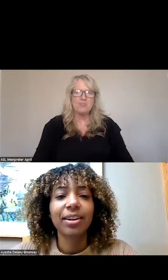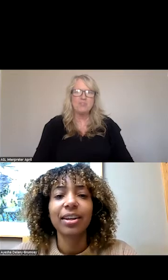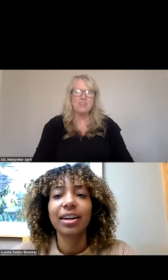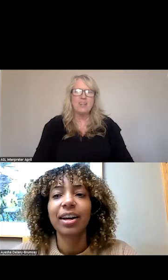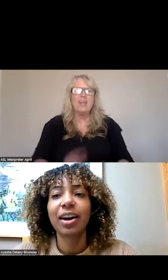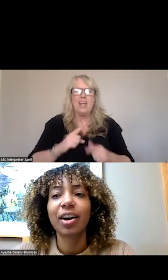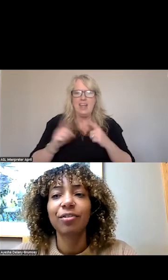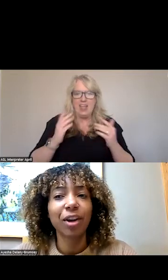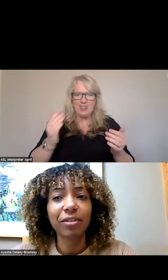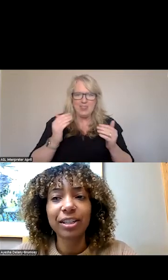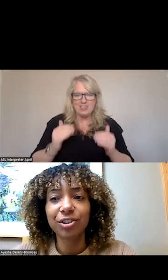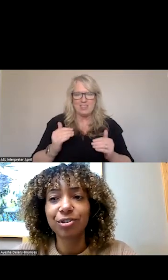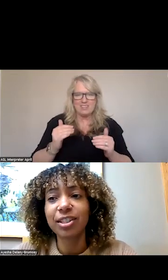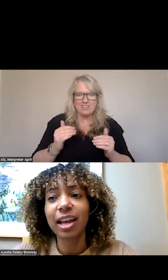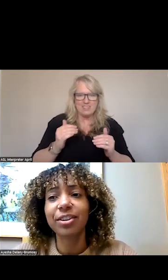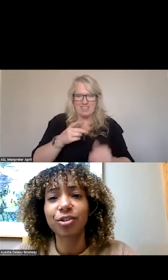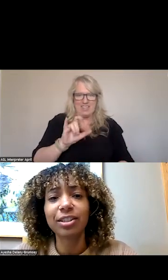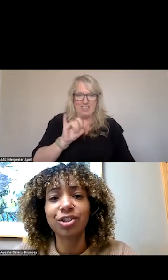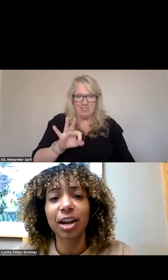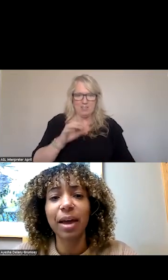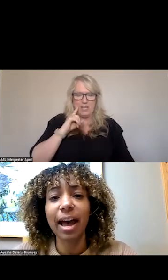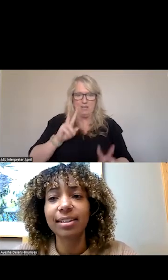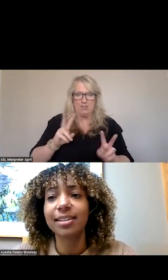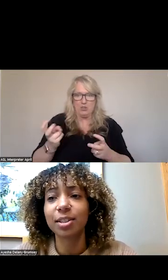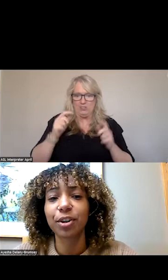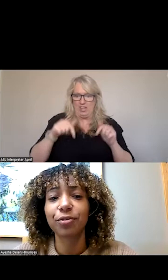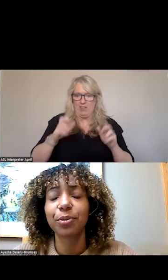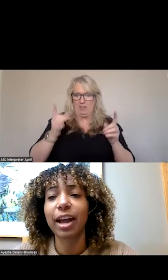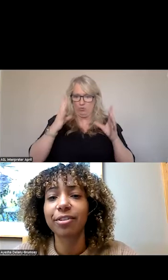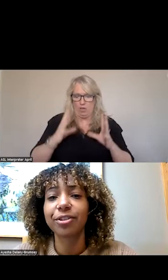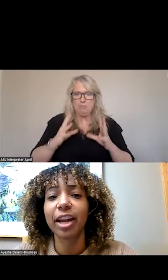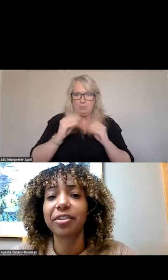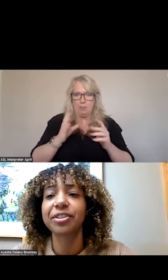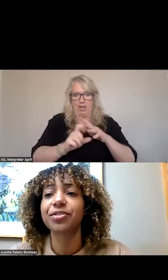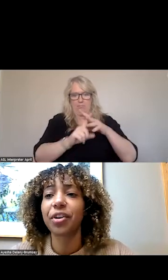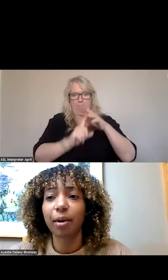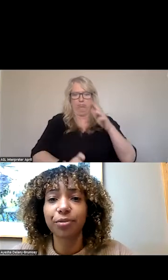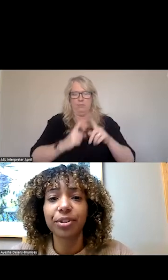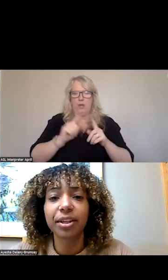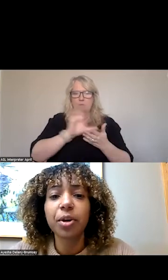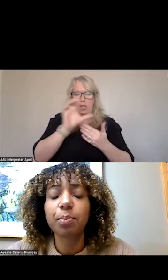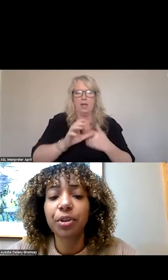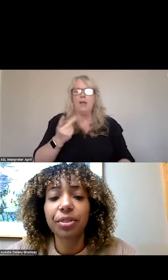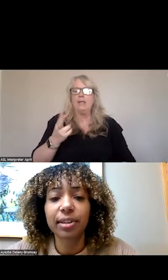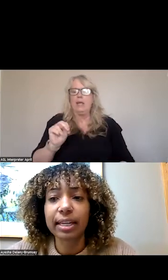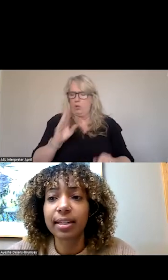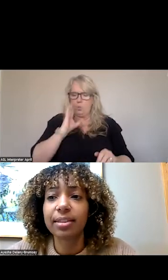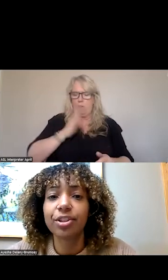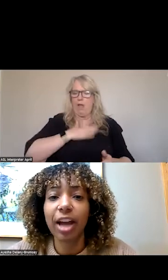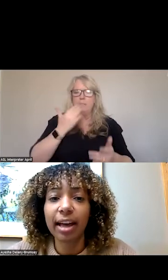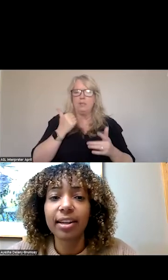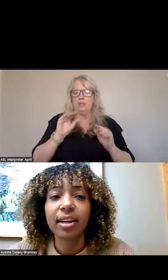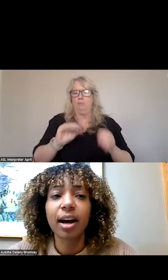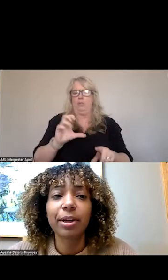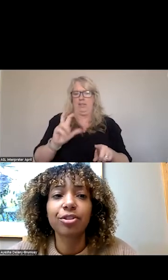And then if you're having issues and this Crisis Jam has disappeared from your calendar, Karen just very helpfully put the link in